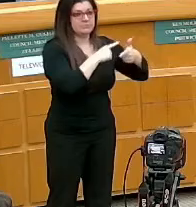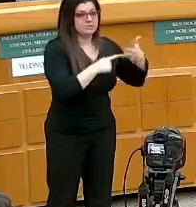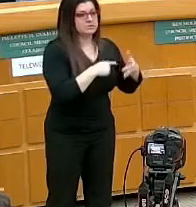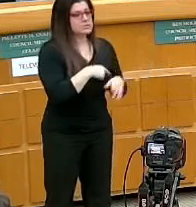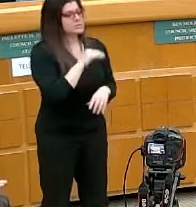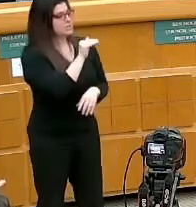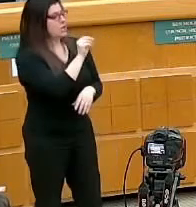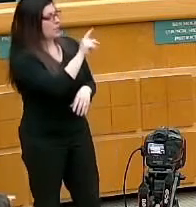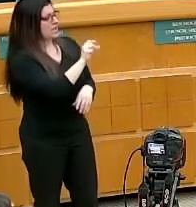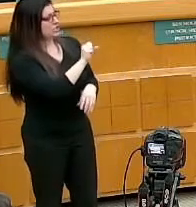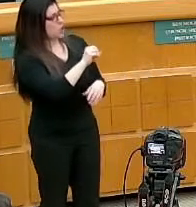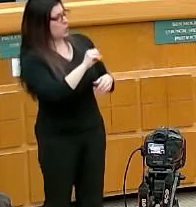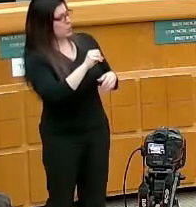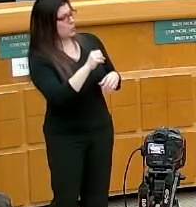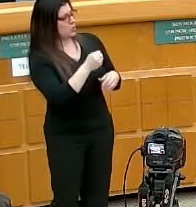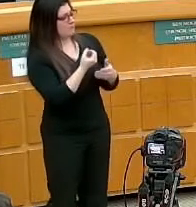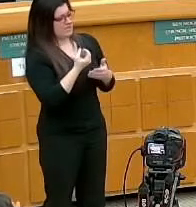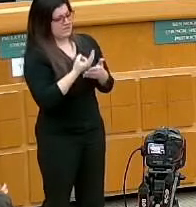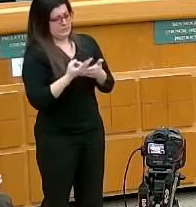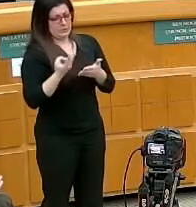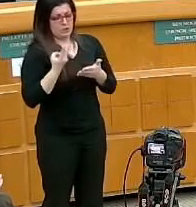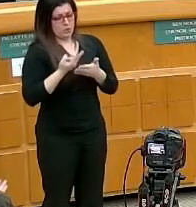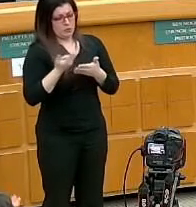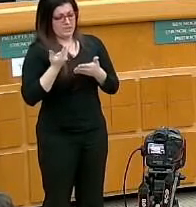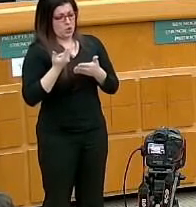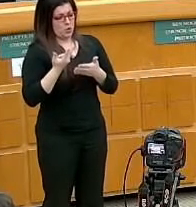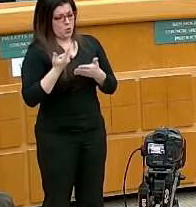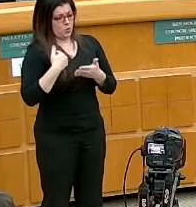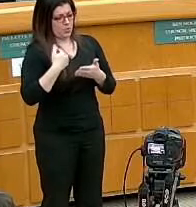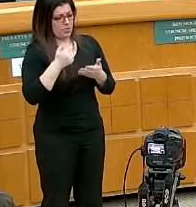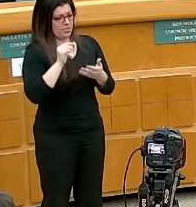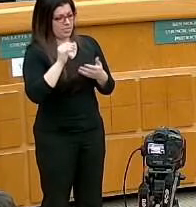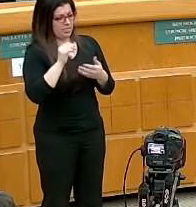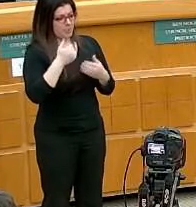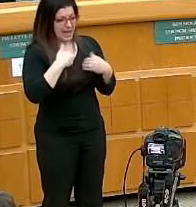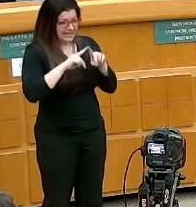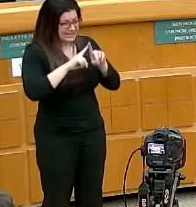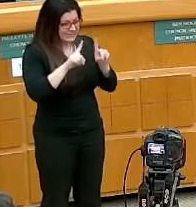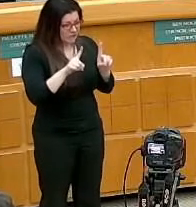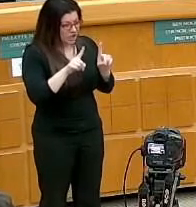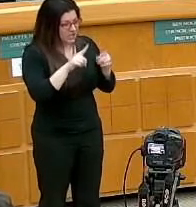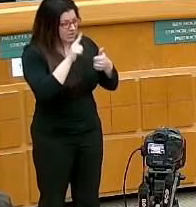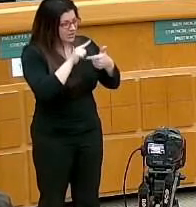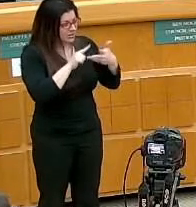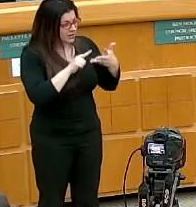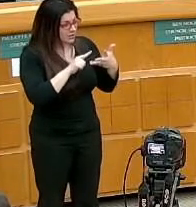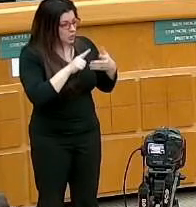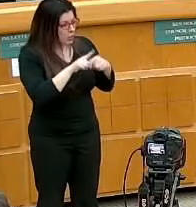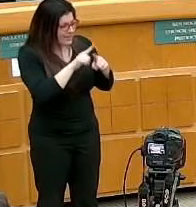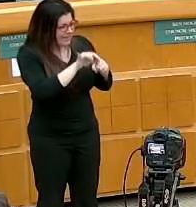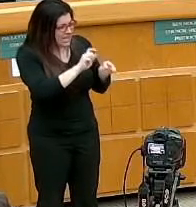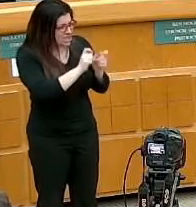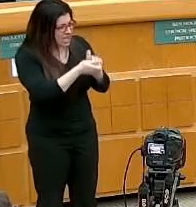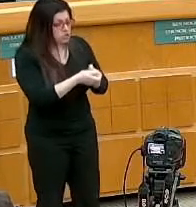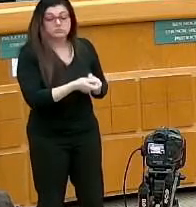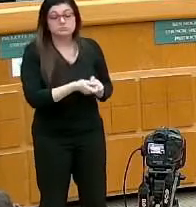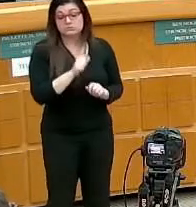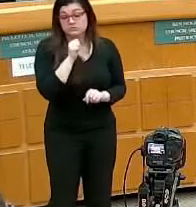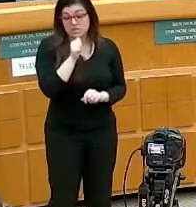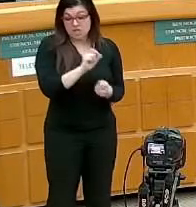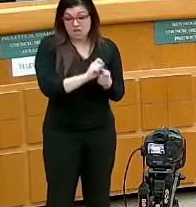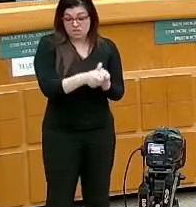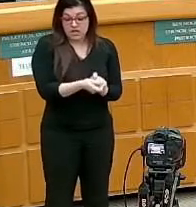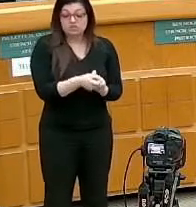Where we had those very specific guidelines, or when did this change? It hasn't changed. Normally what happens